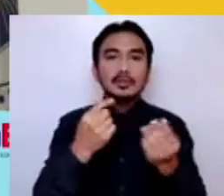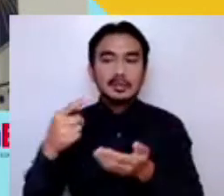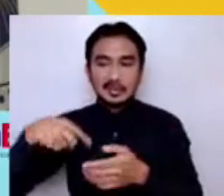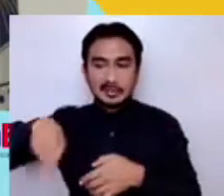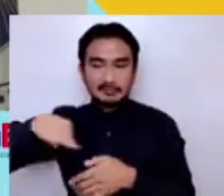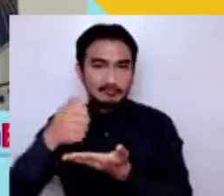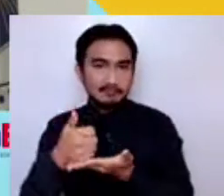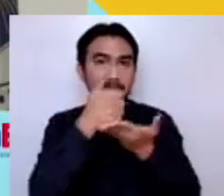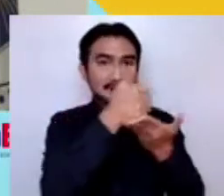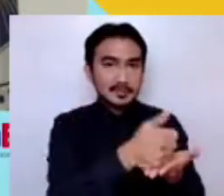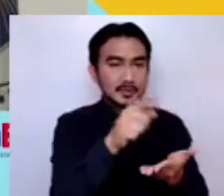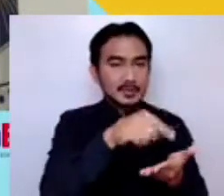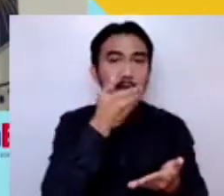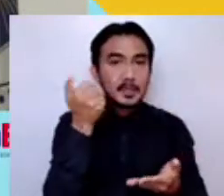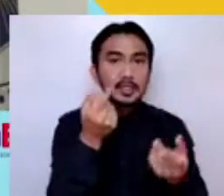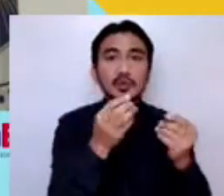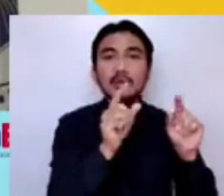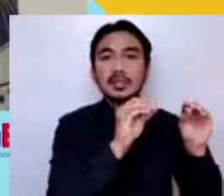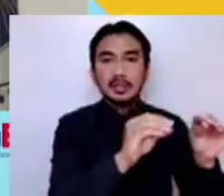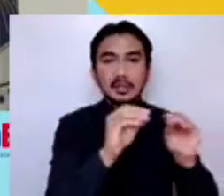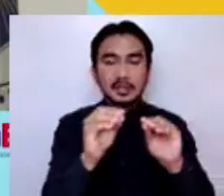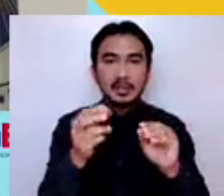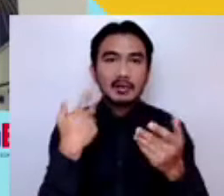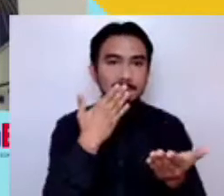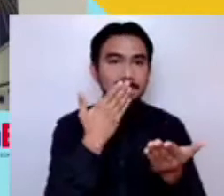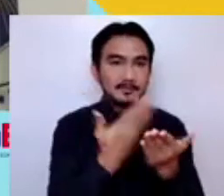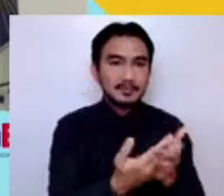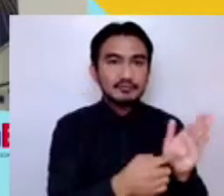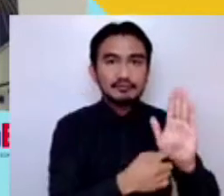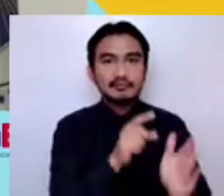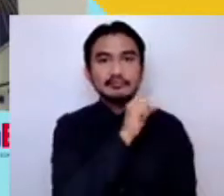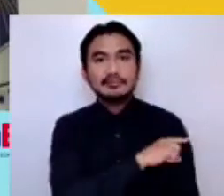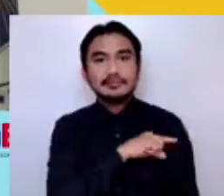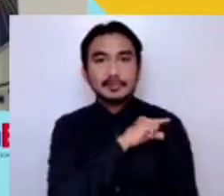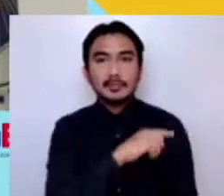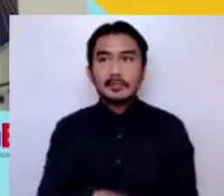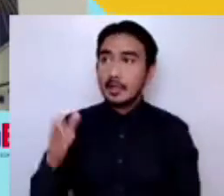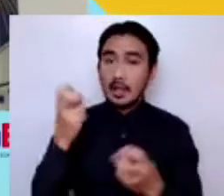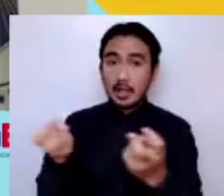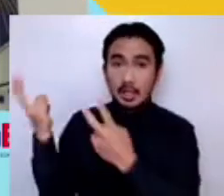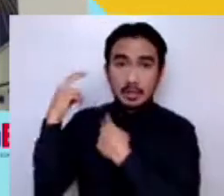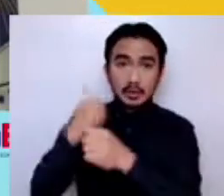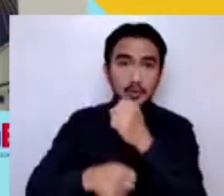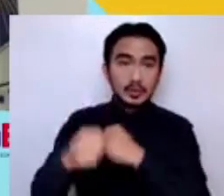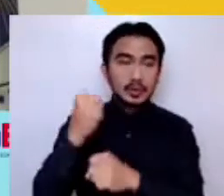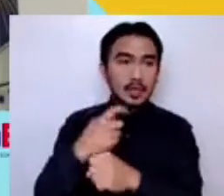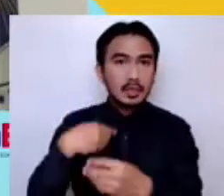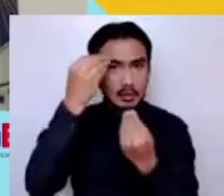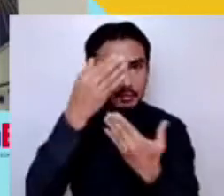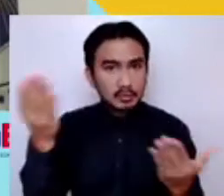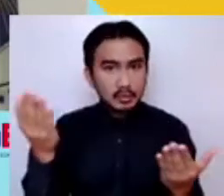to teach with quality. And last school year, I already said this when we conducted the